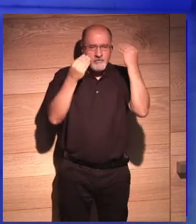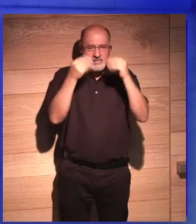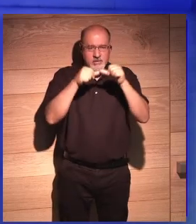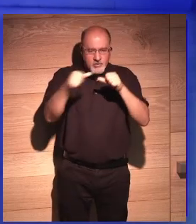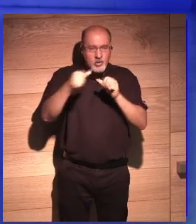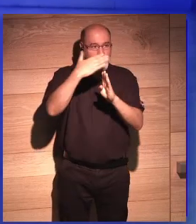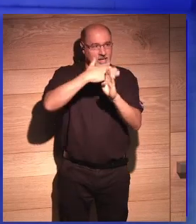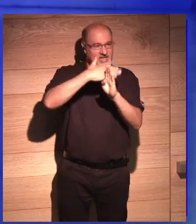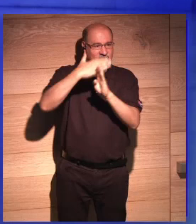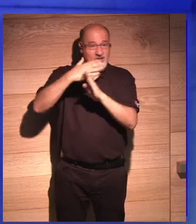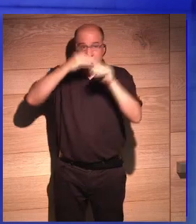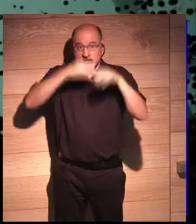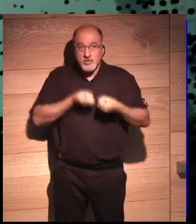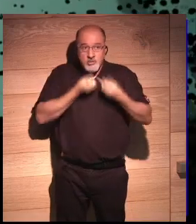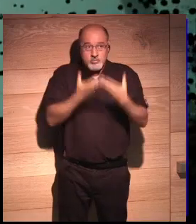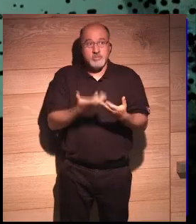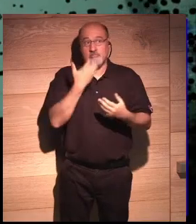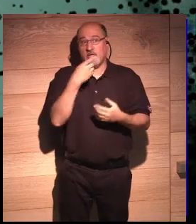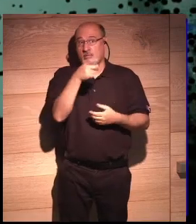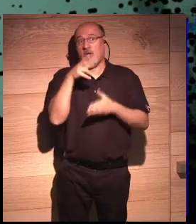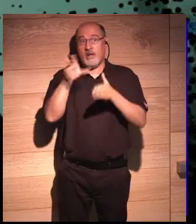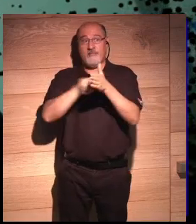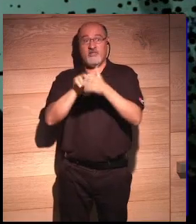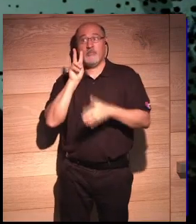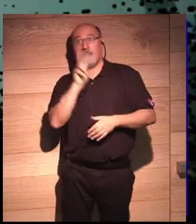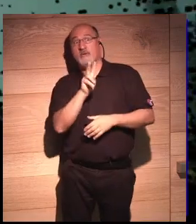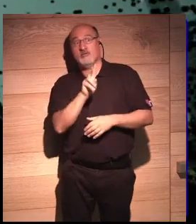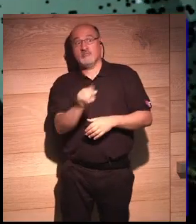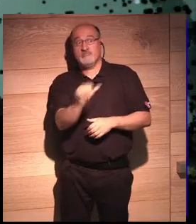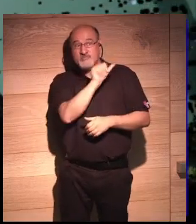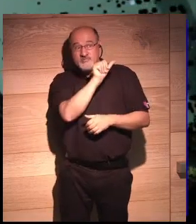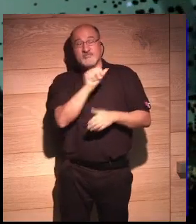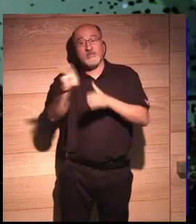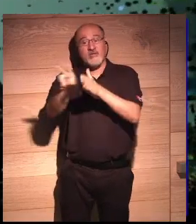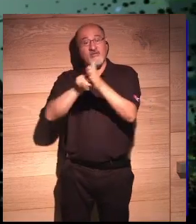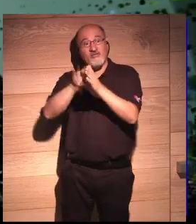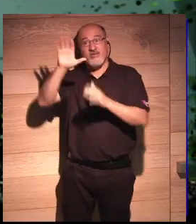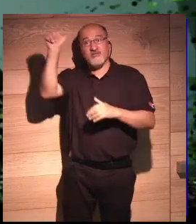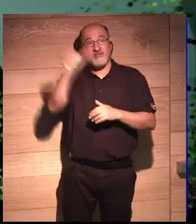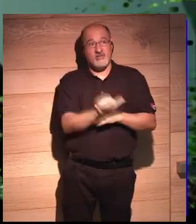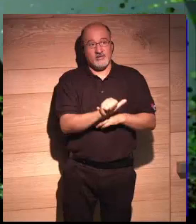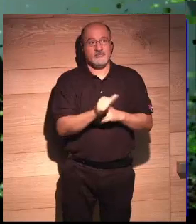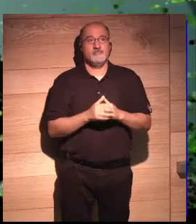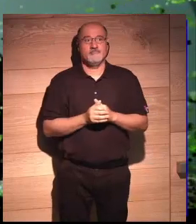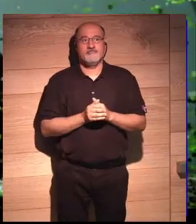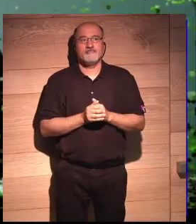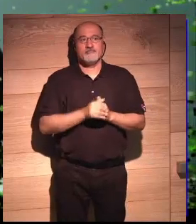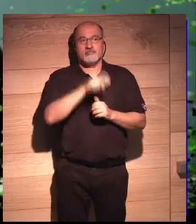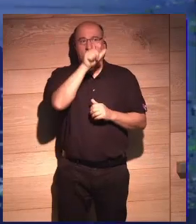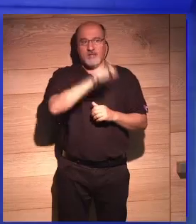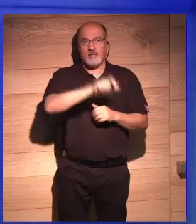I think this is a video that just, what happens was people, six at a time, put the